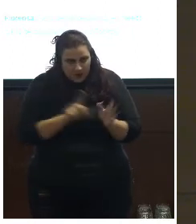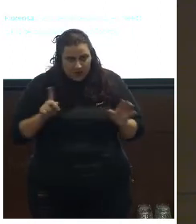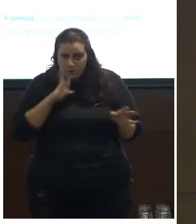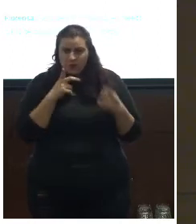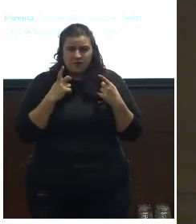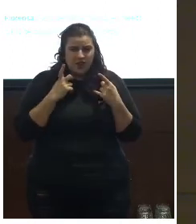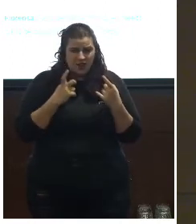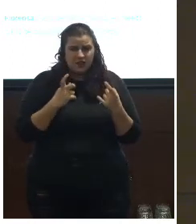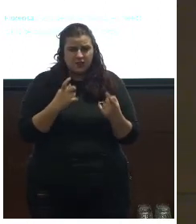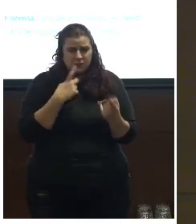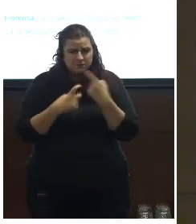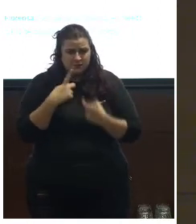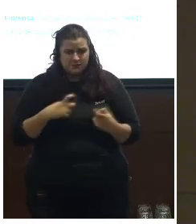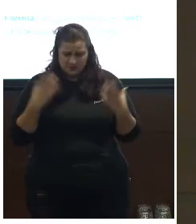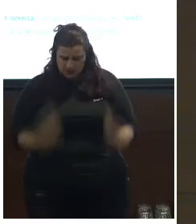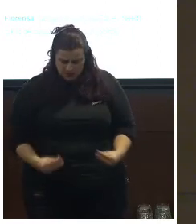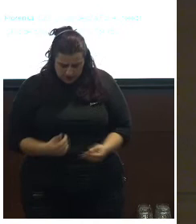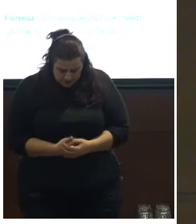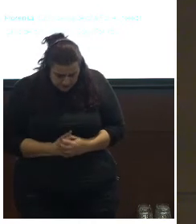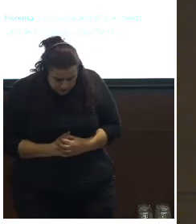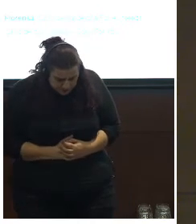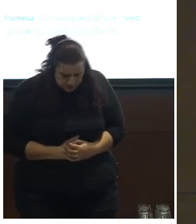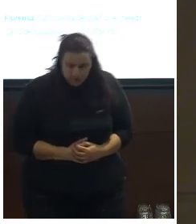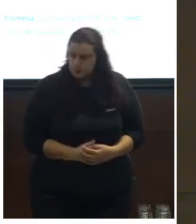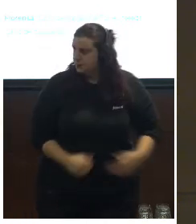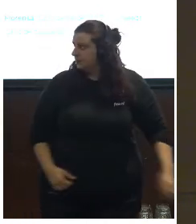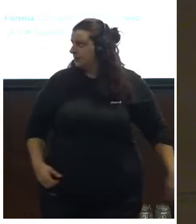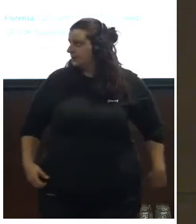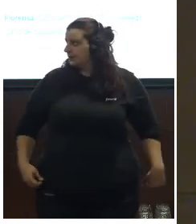one of them was because things are changing. Like when I started in